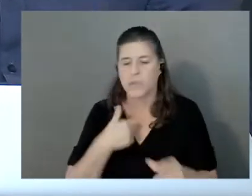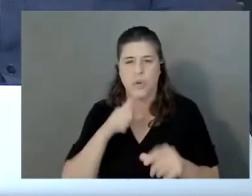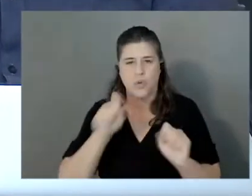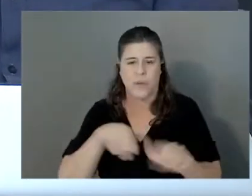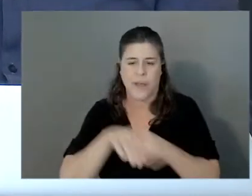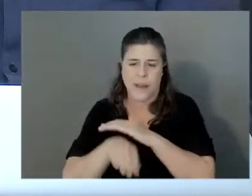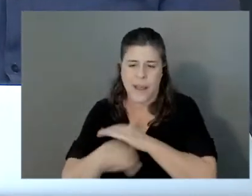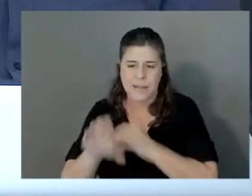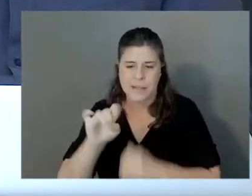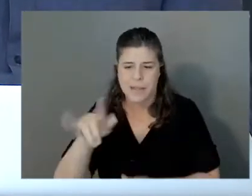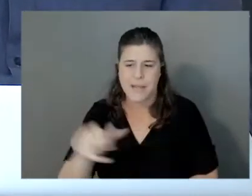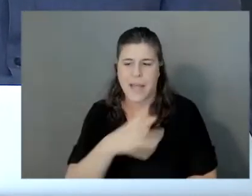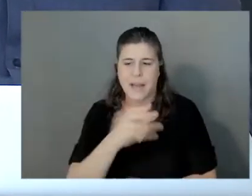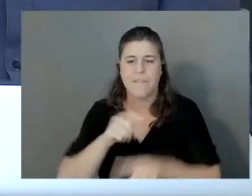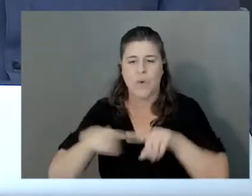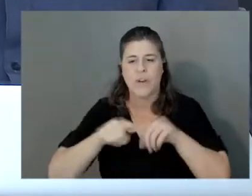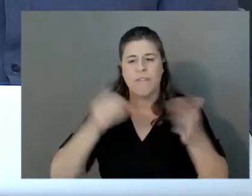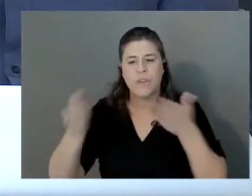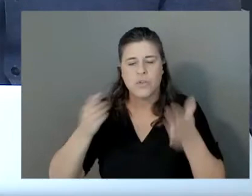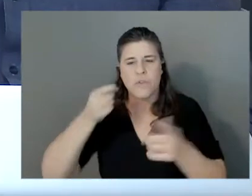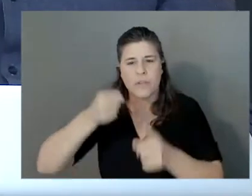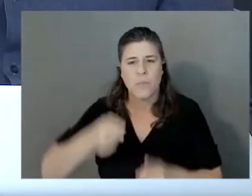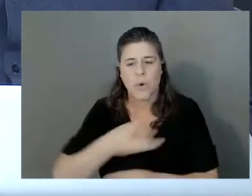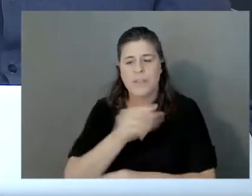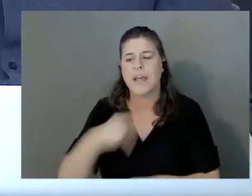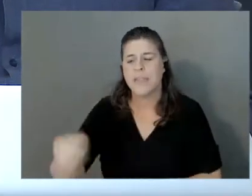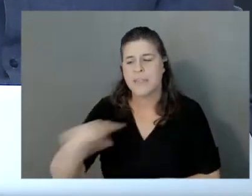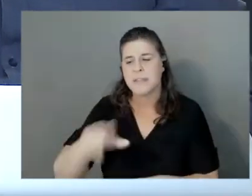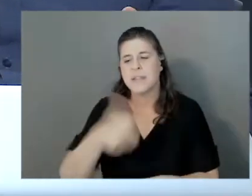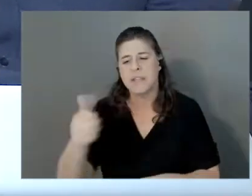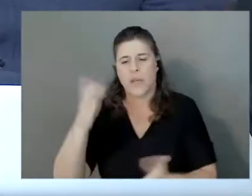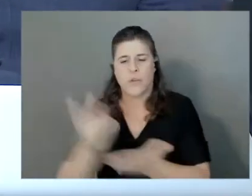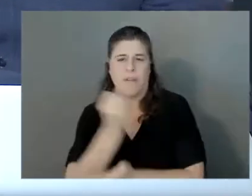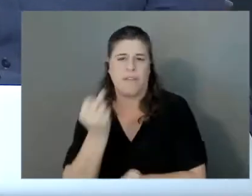two different service points. And this is the other advantages of